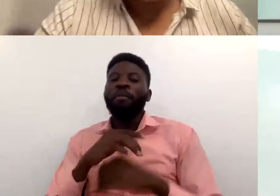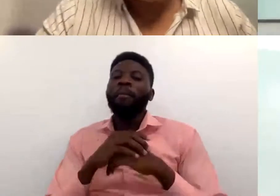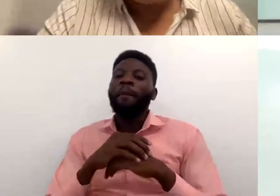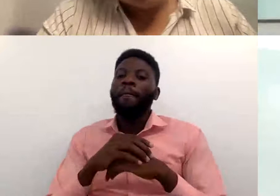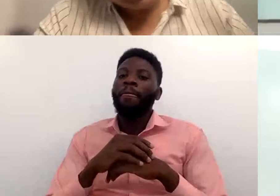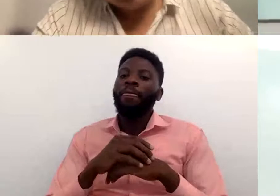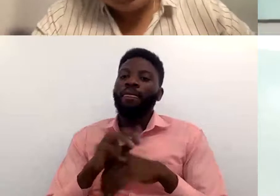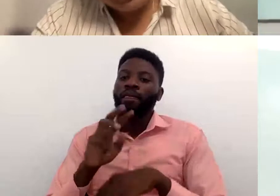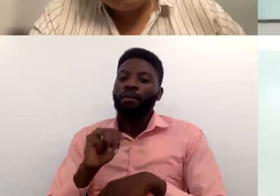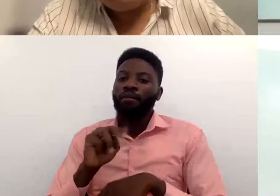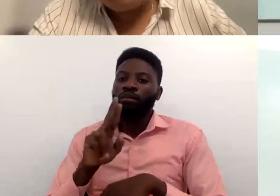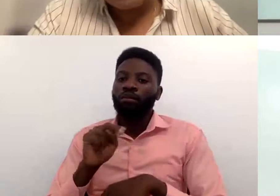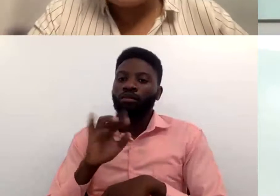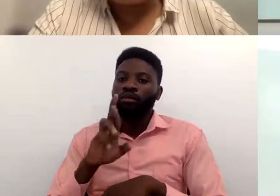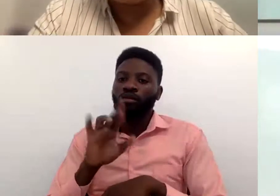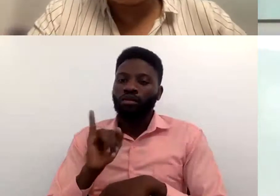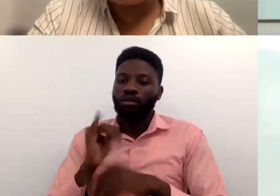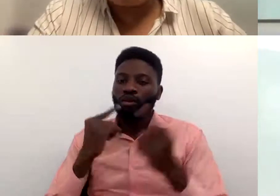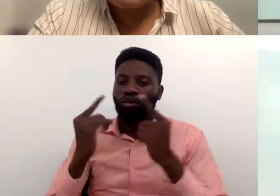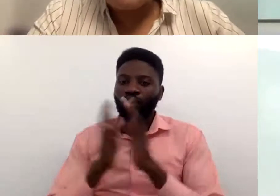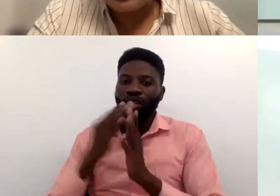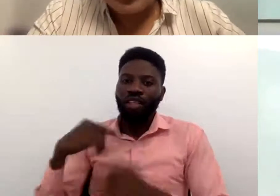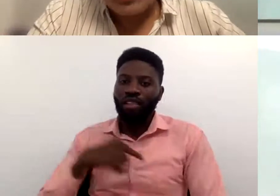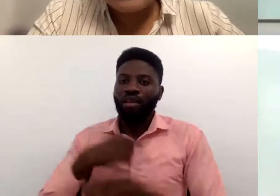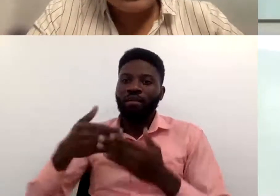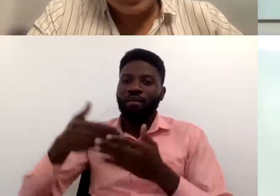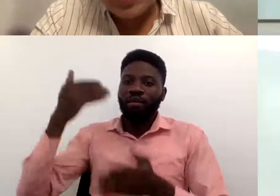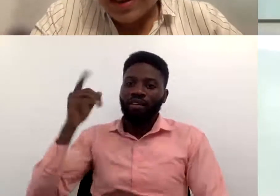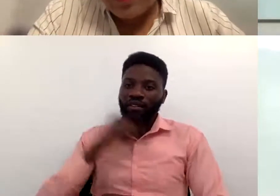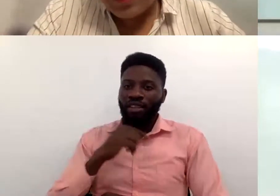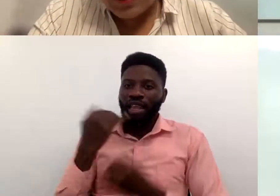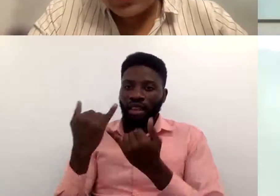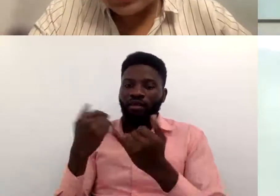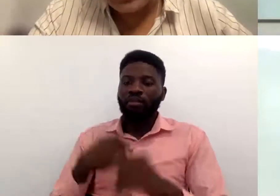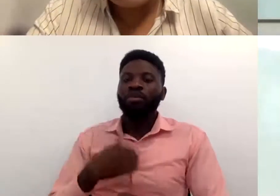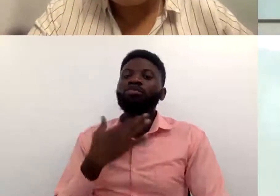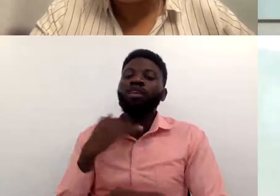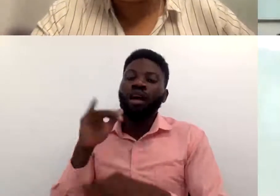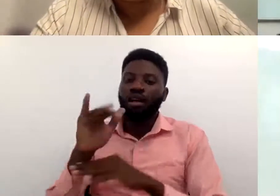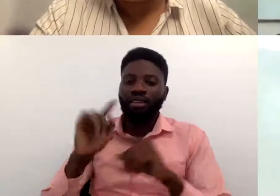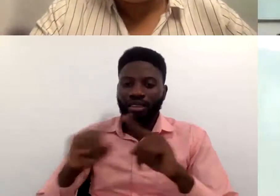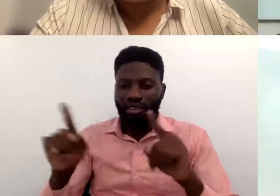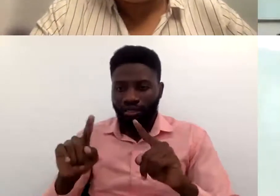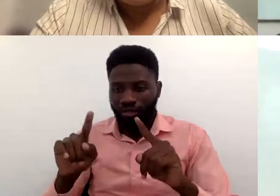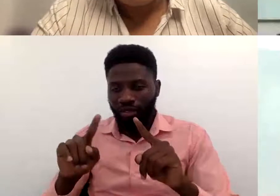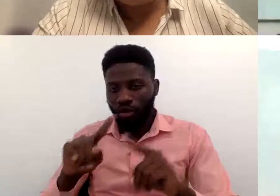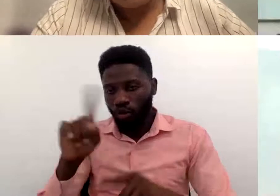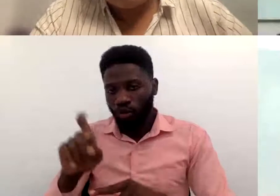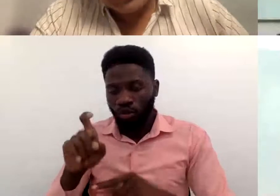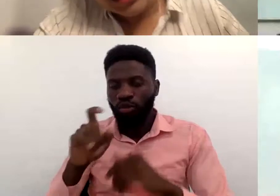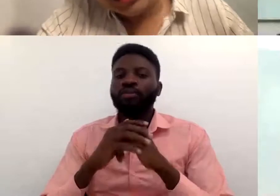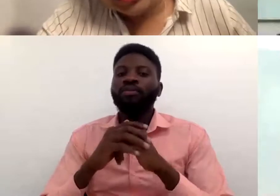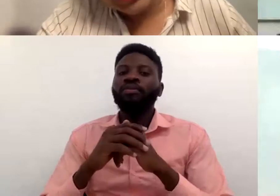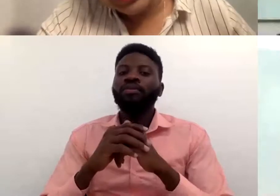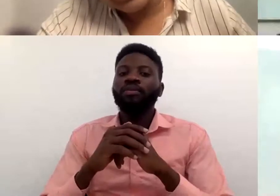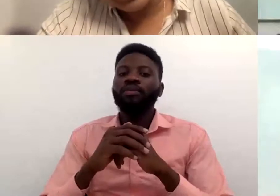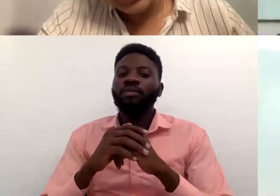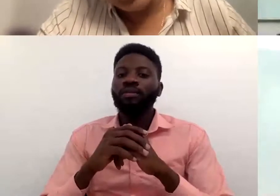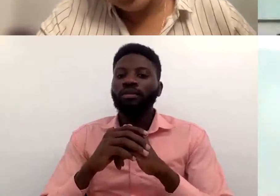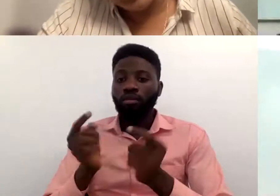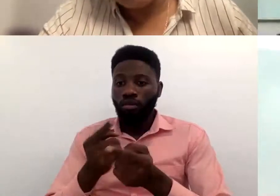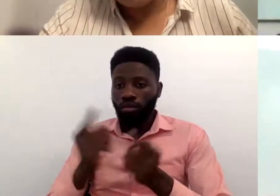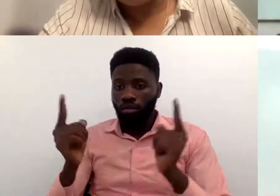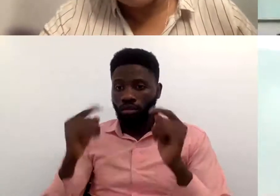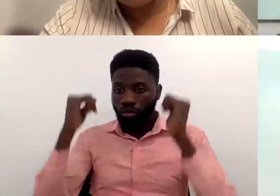Munyori, you've already spoken to us before. This time I would want to ask you a different question a little bit. Have you always